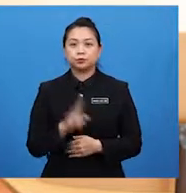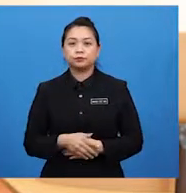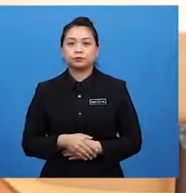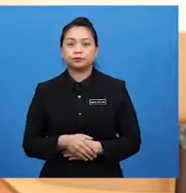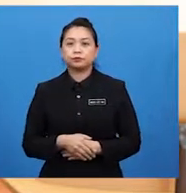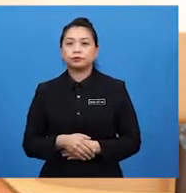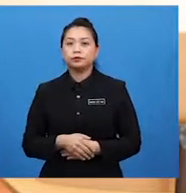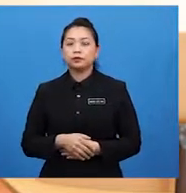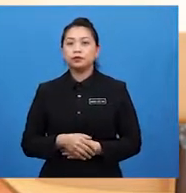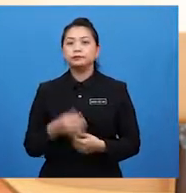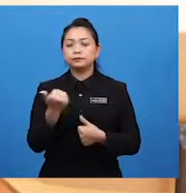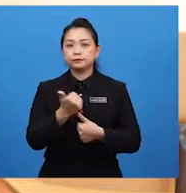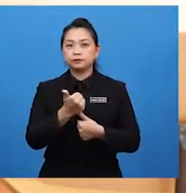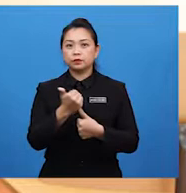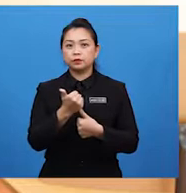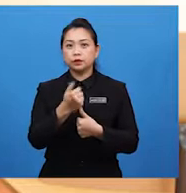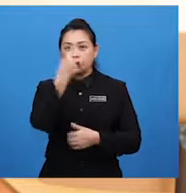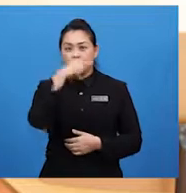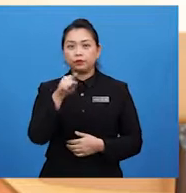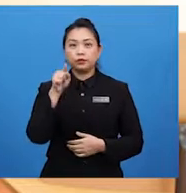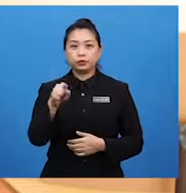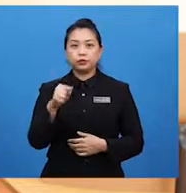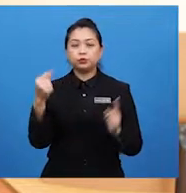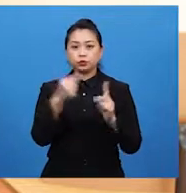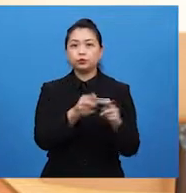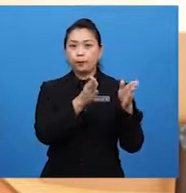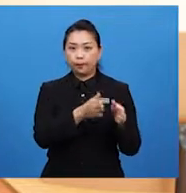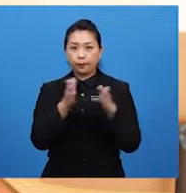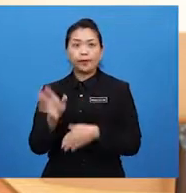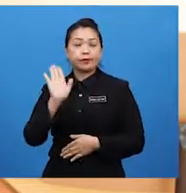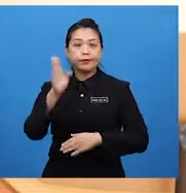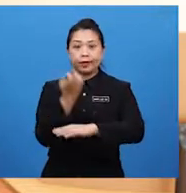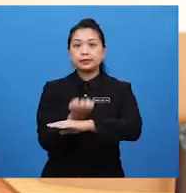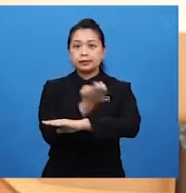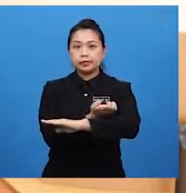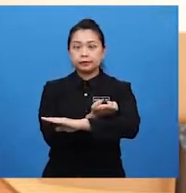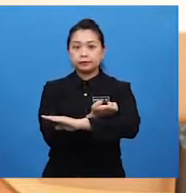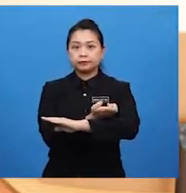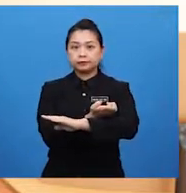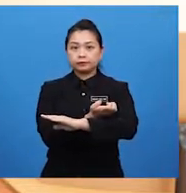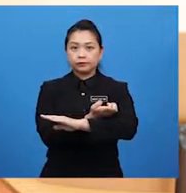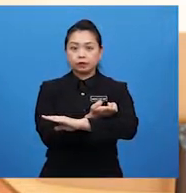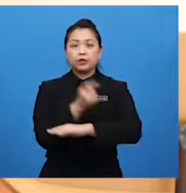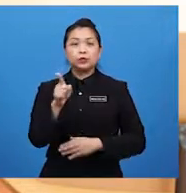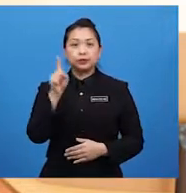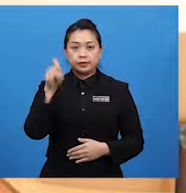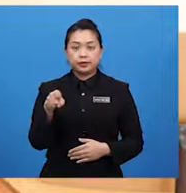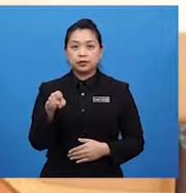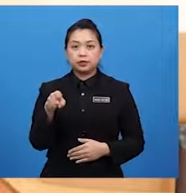The first step is for you to plan your essay. You need